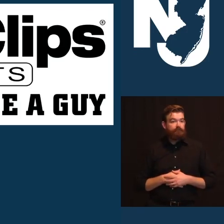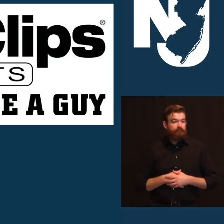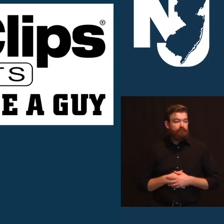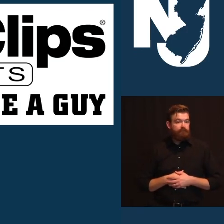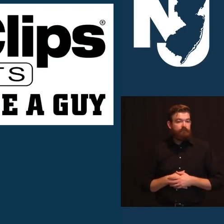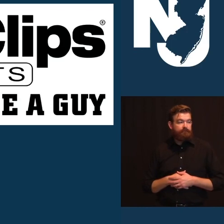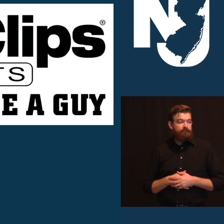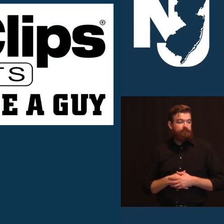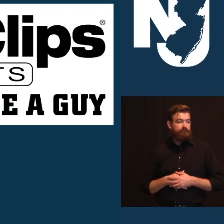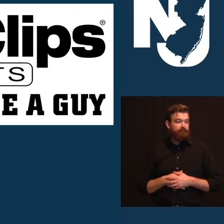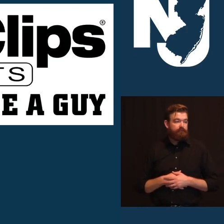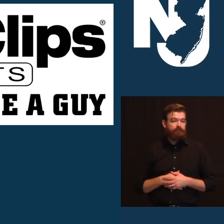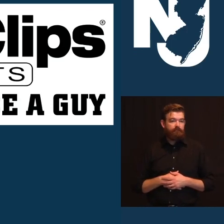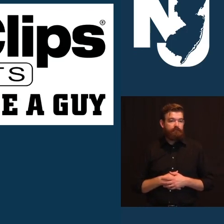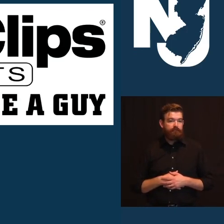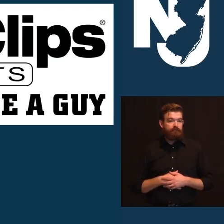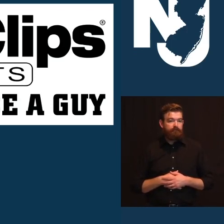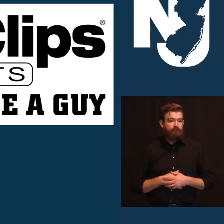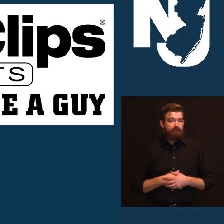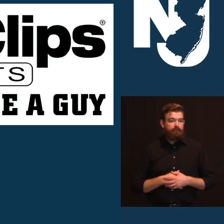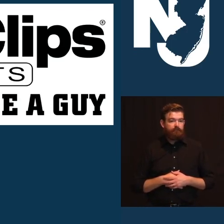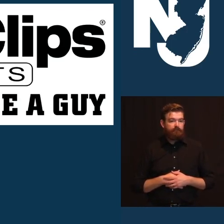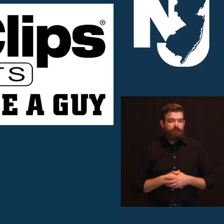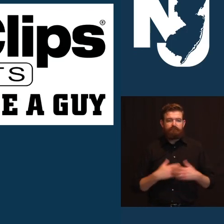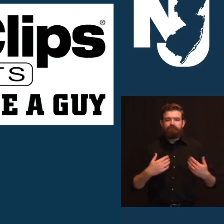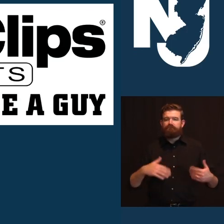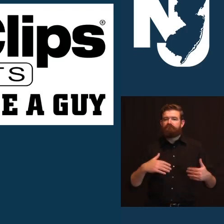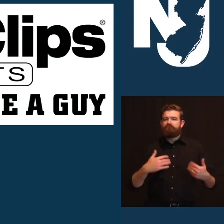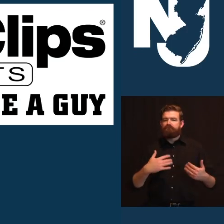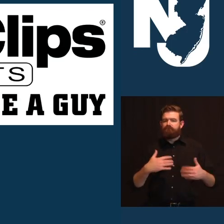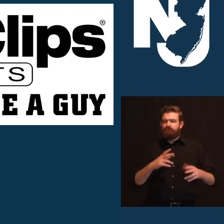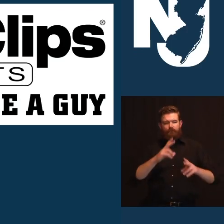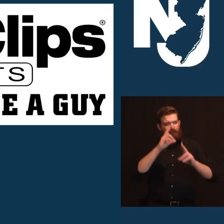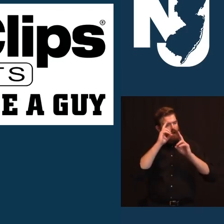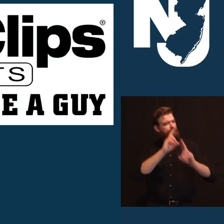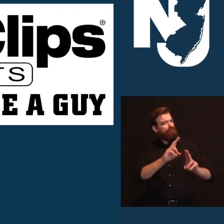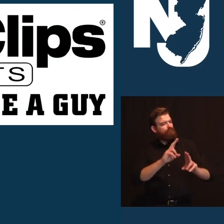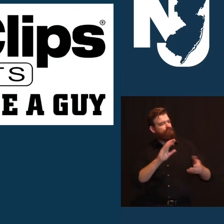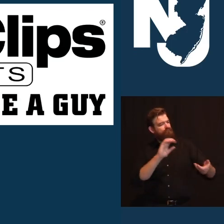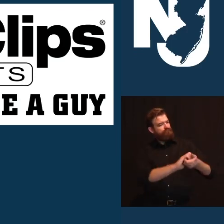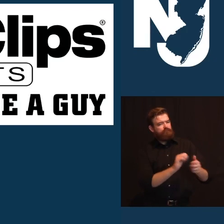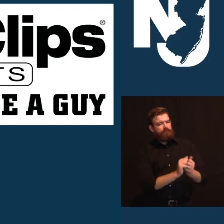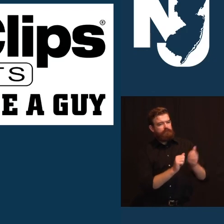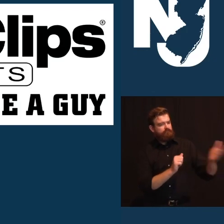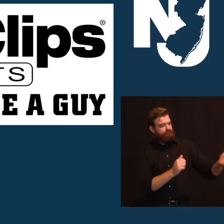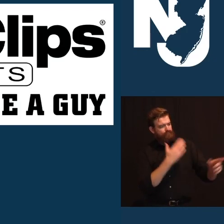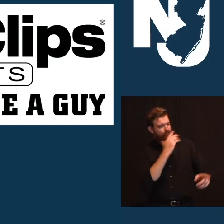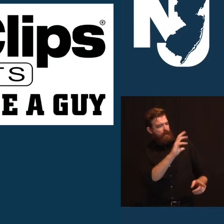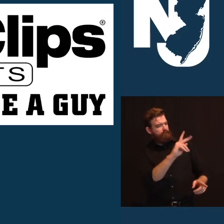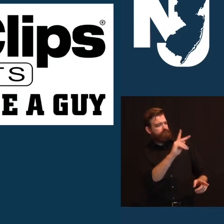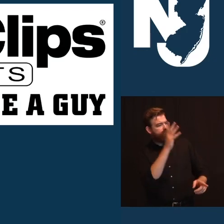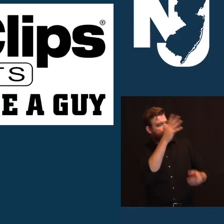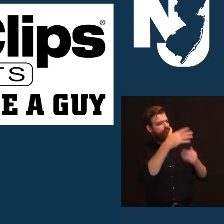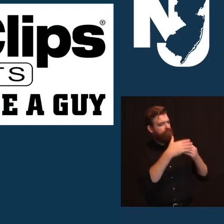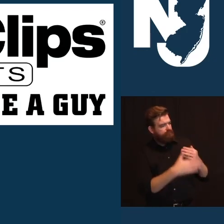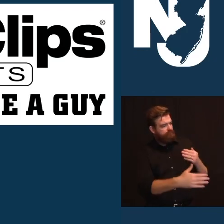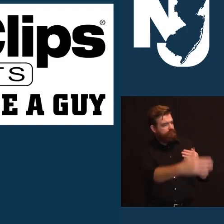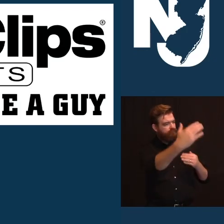sportclips.com/NJ101. We're honored to be your partner, Pete. We wish you nothing but the best for the future ahead. As